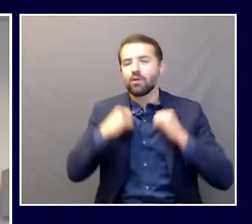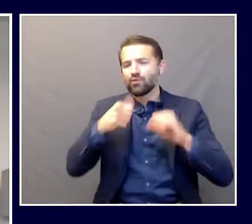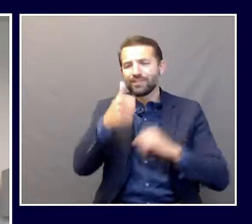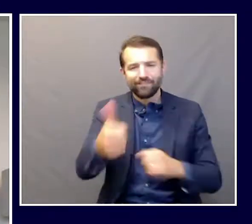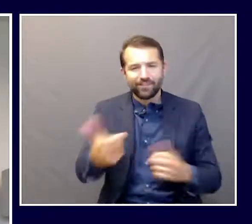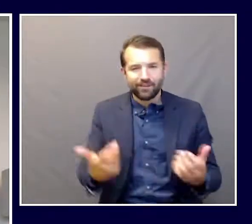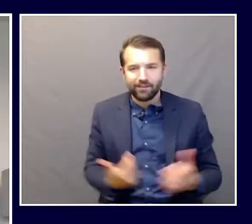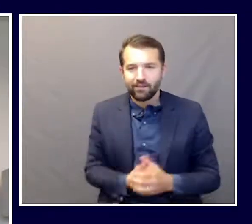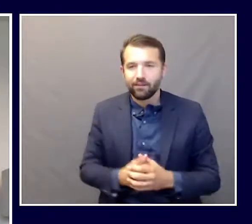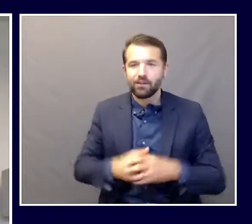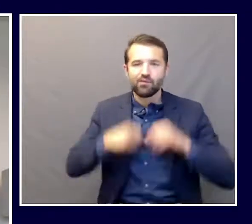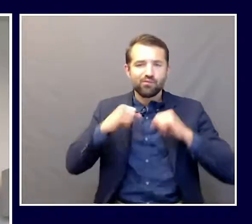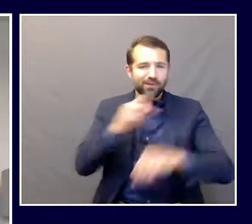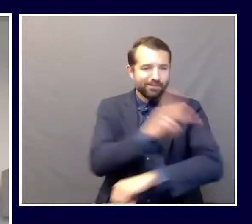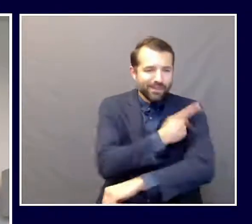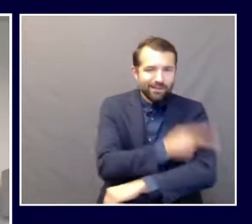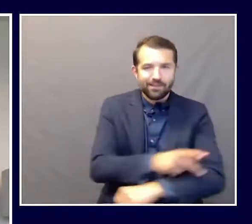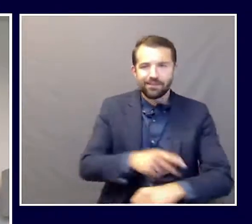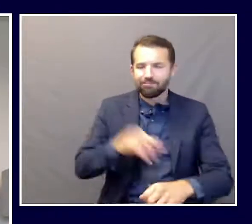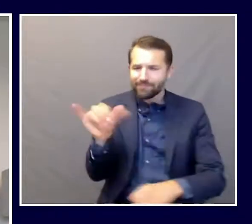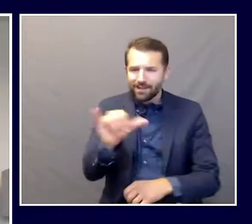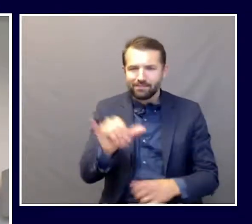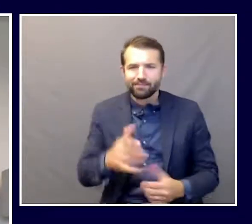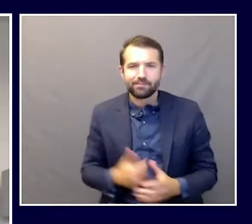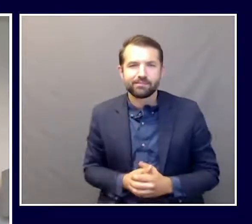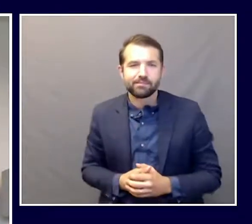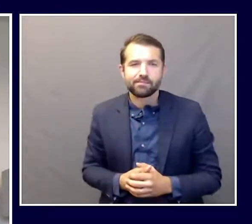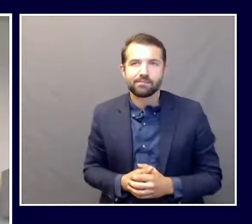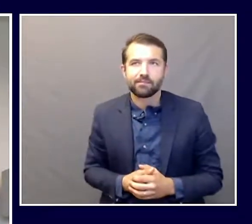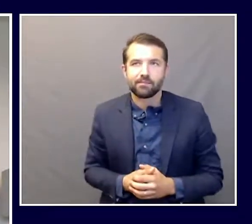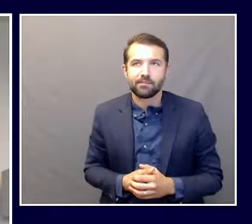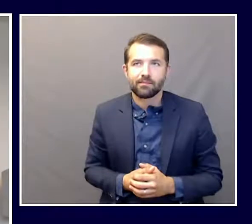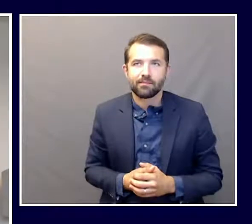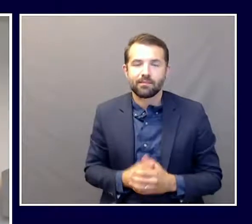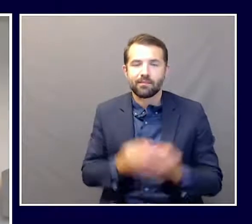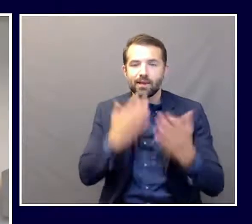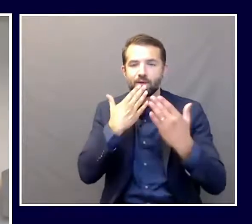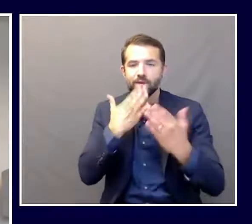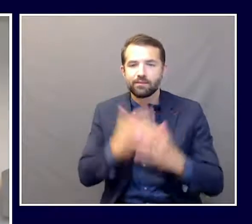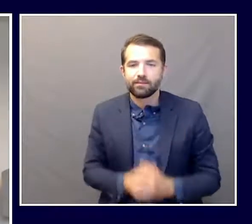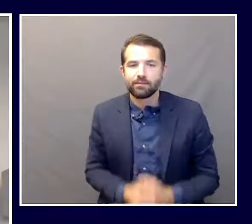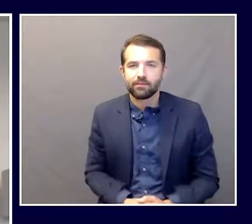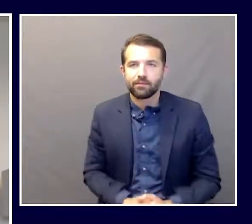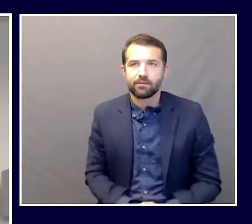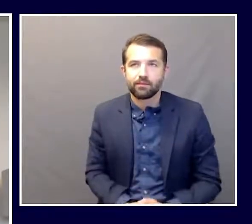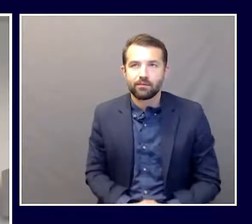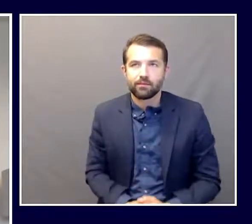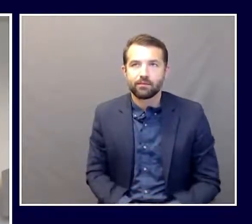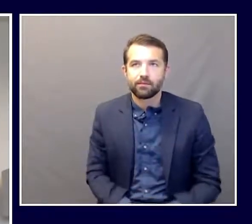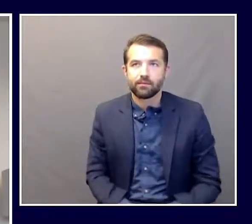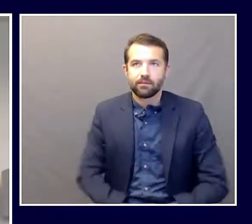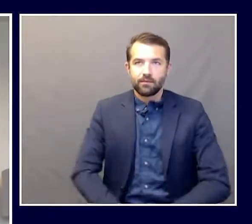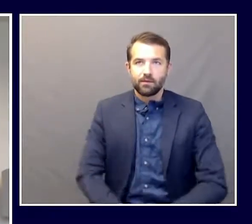patients. Thank you, Dr. Shah. Thanks, Emily. Let me go to Mel Meyer next.